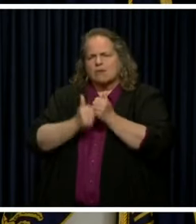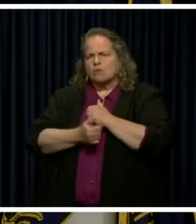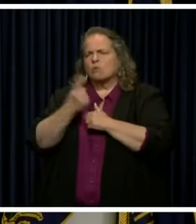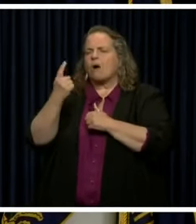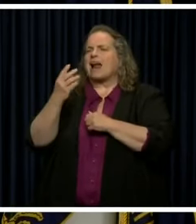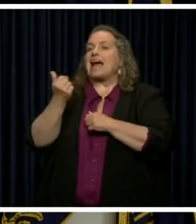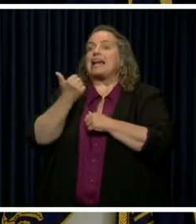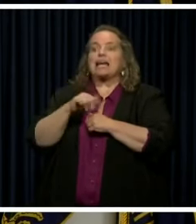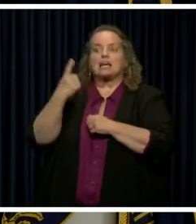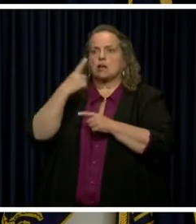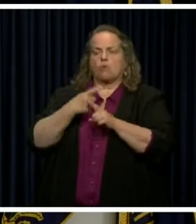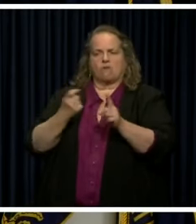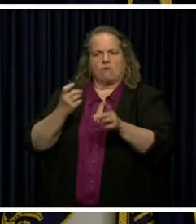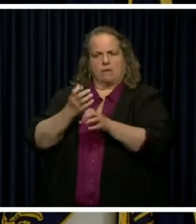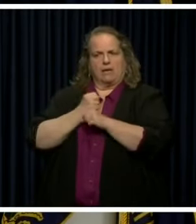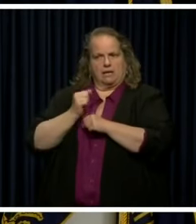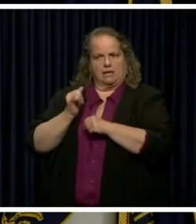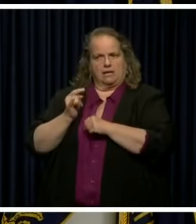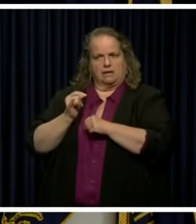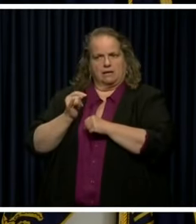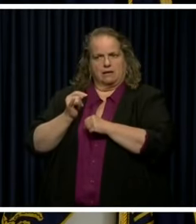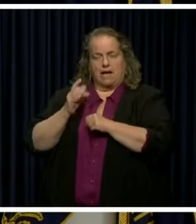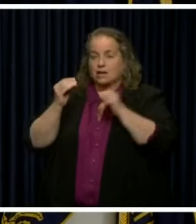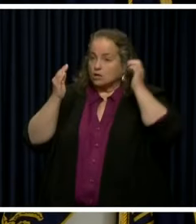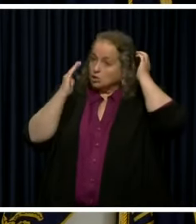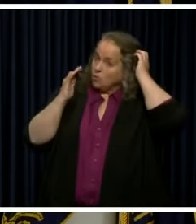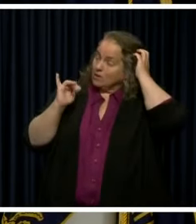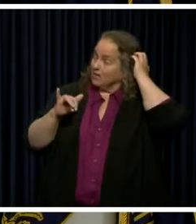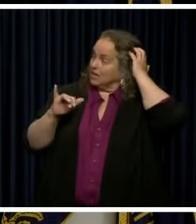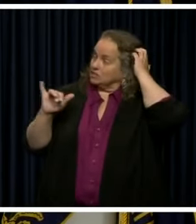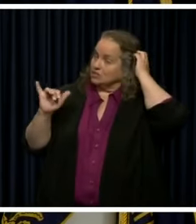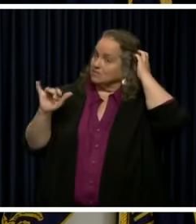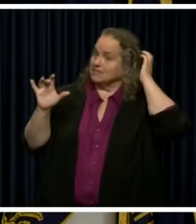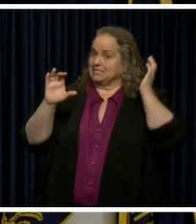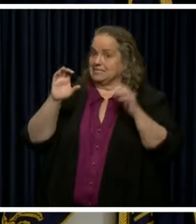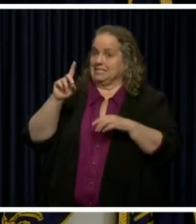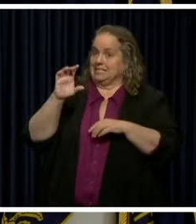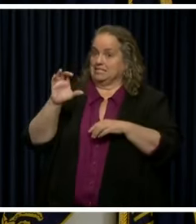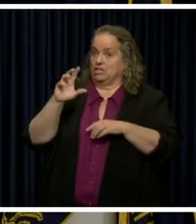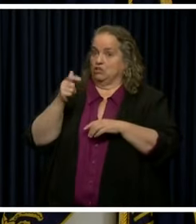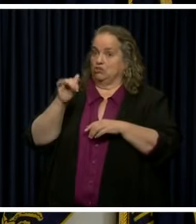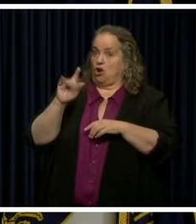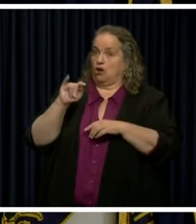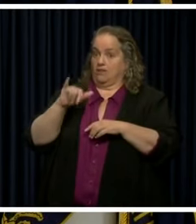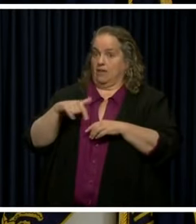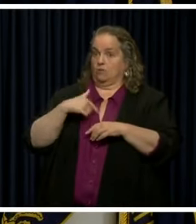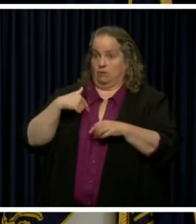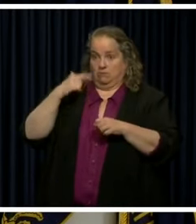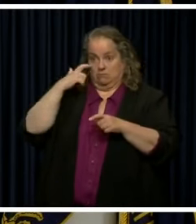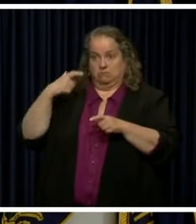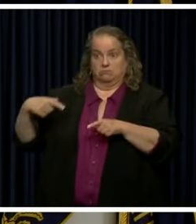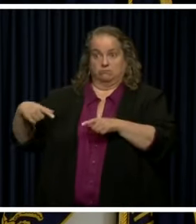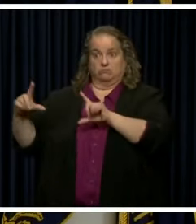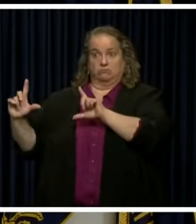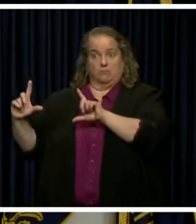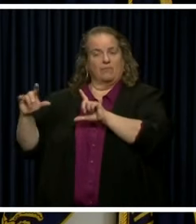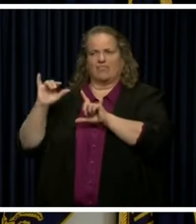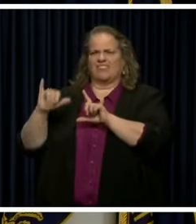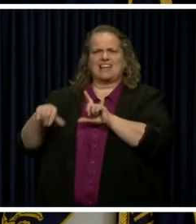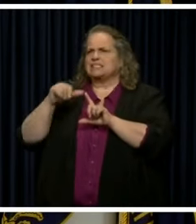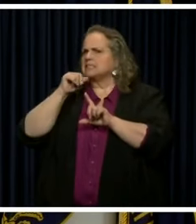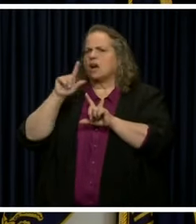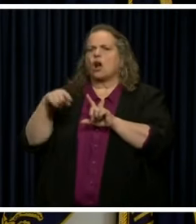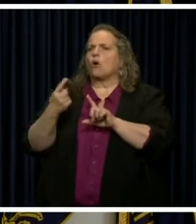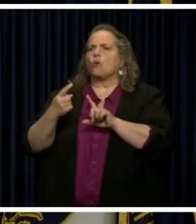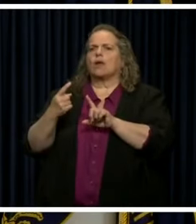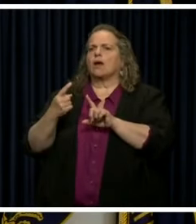from getting this. But knowing, just like the CDC chart that we put up, this doesn't just